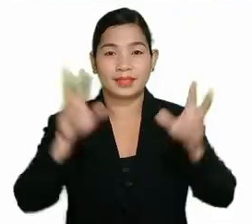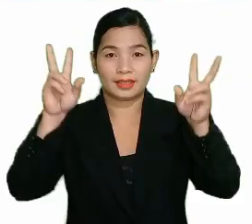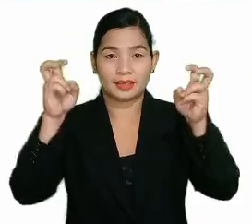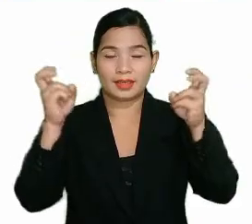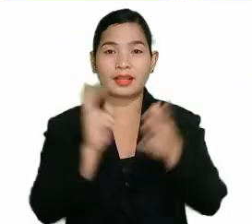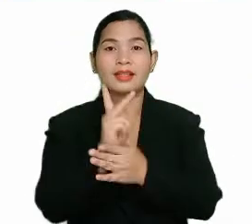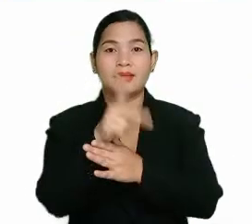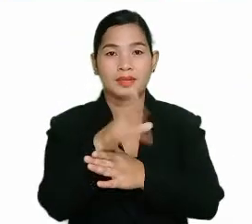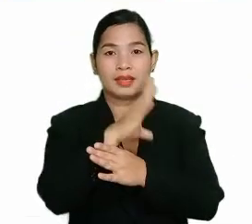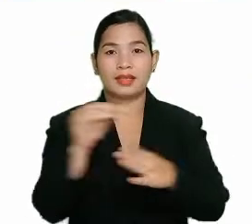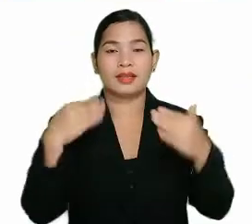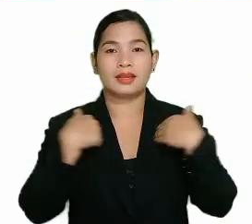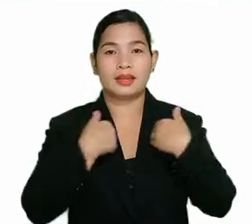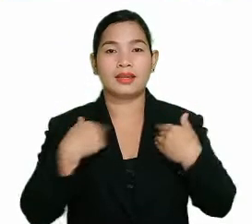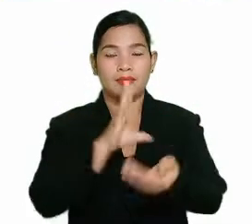na.